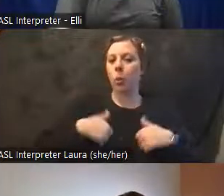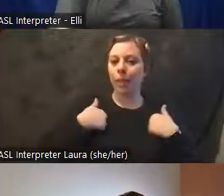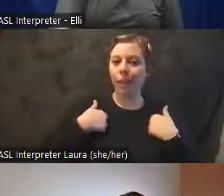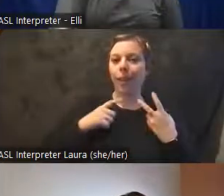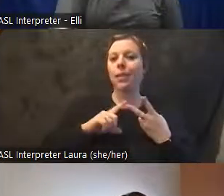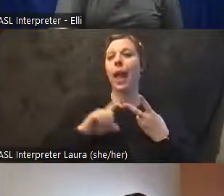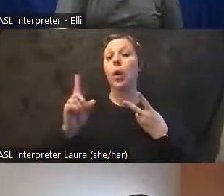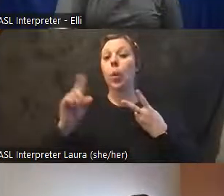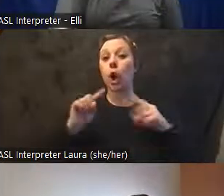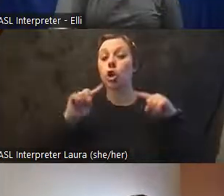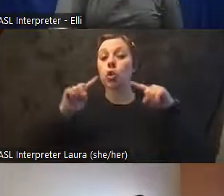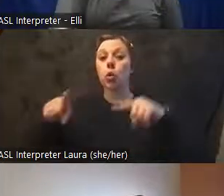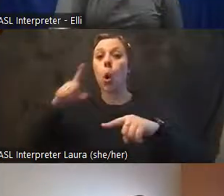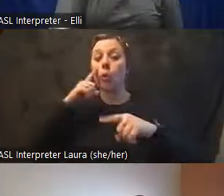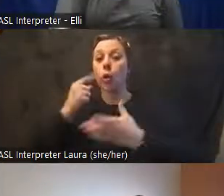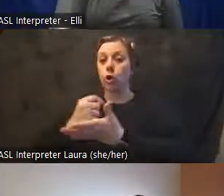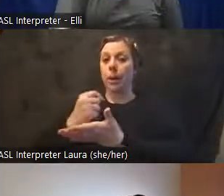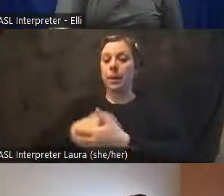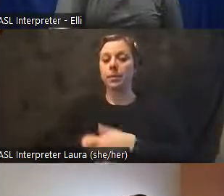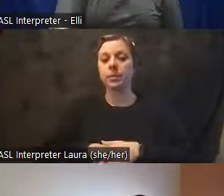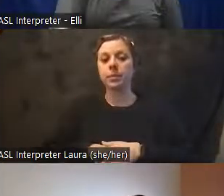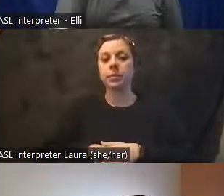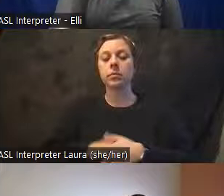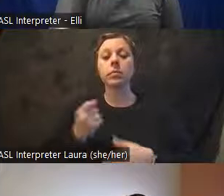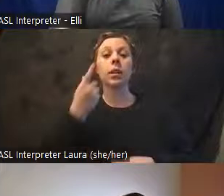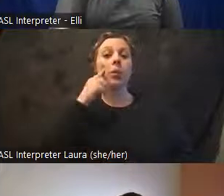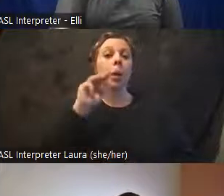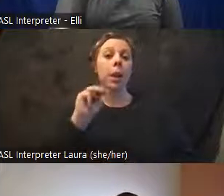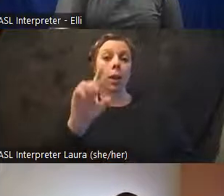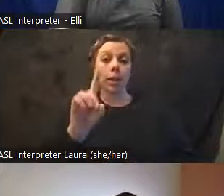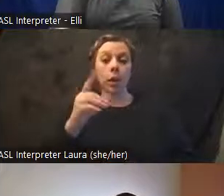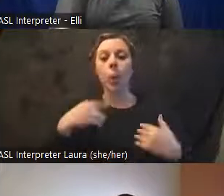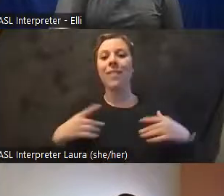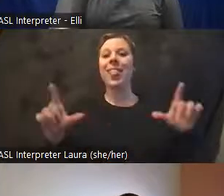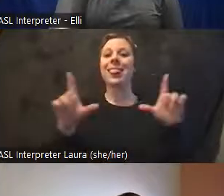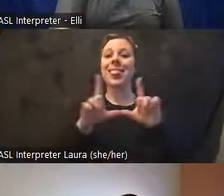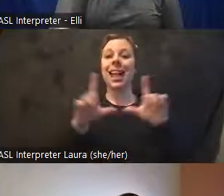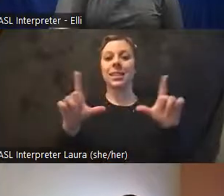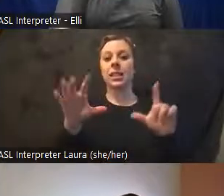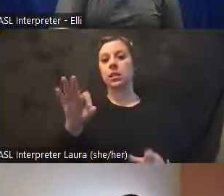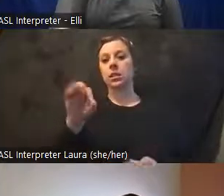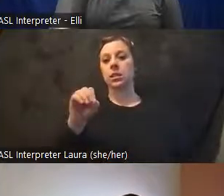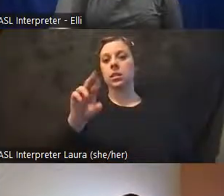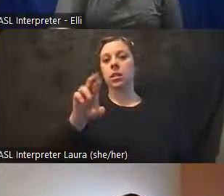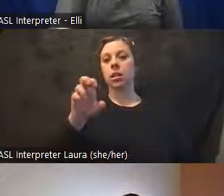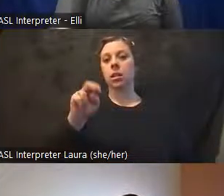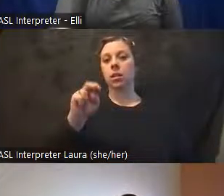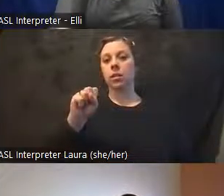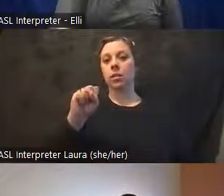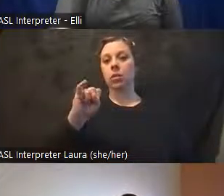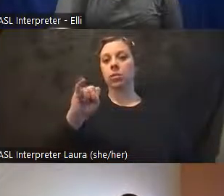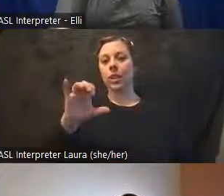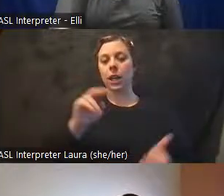treatment. In the state of Maryland, we have licensed forensic nurse examiners. That's somewhat unique in the